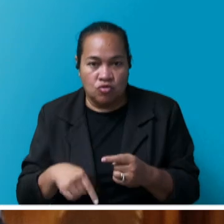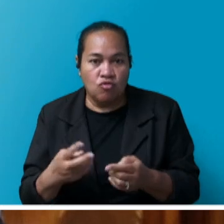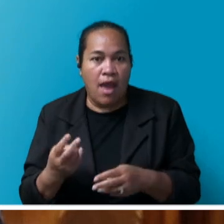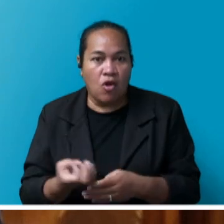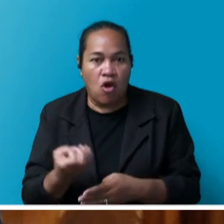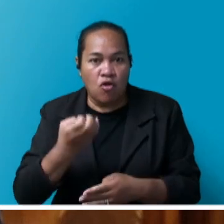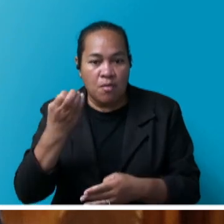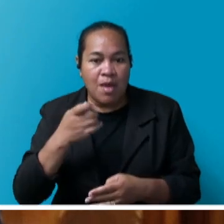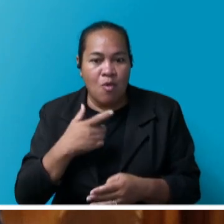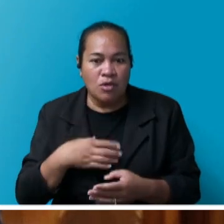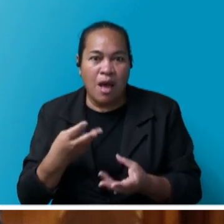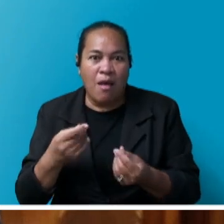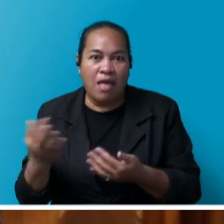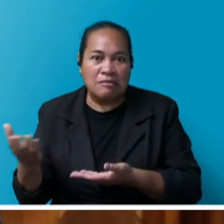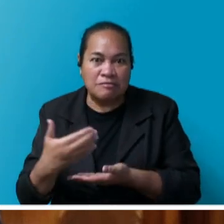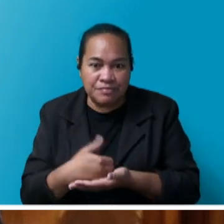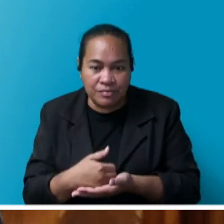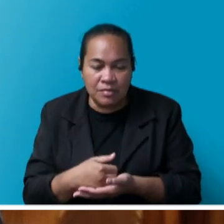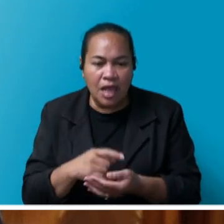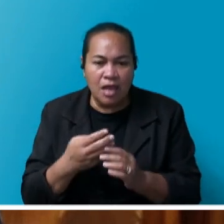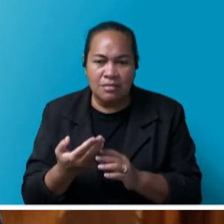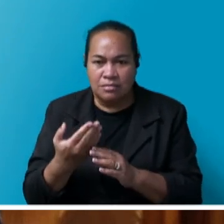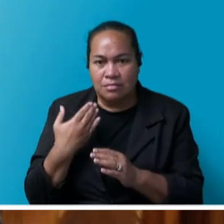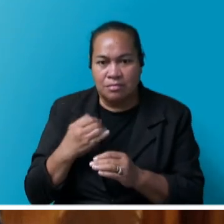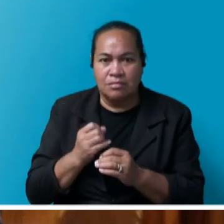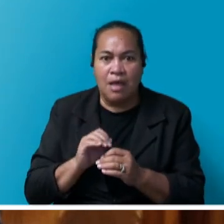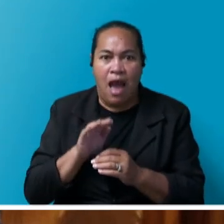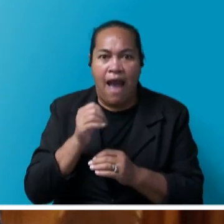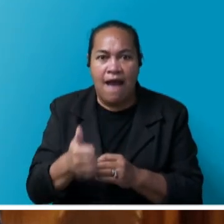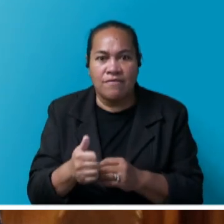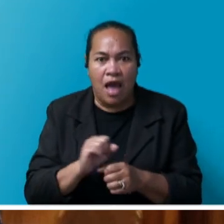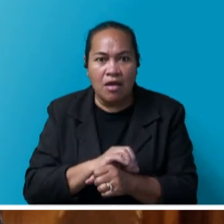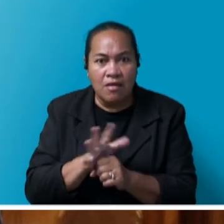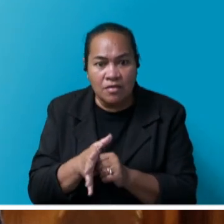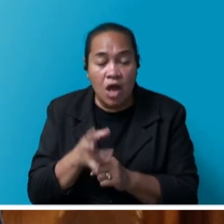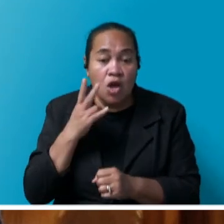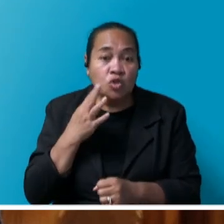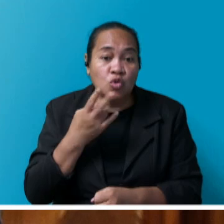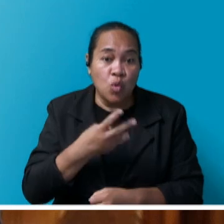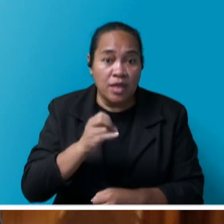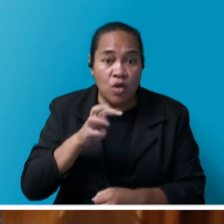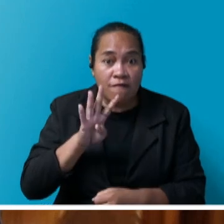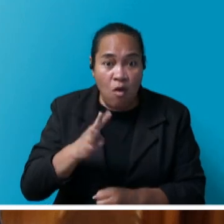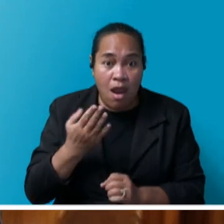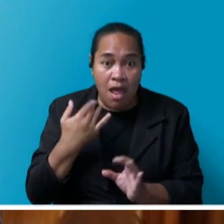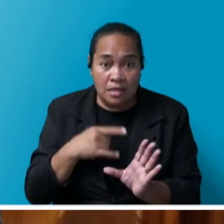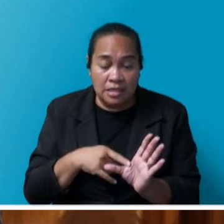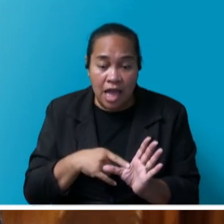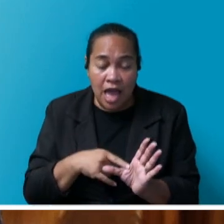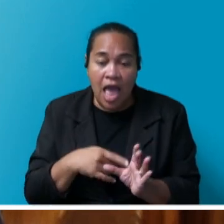driving our post-pandemic recovery. In 2024, we approached